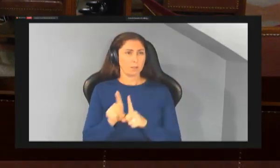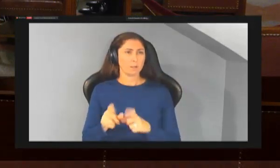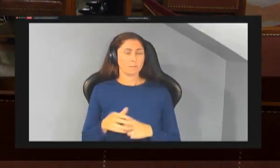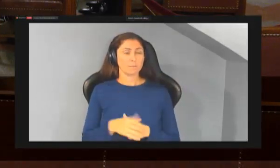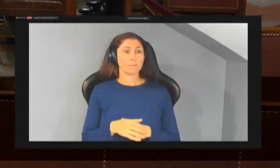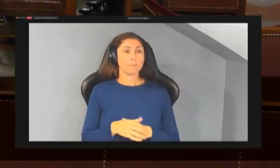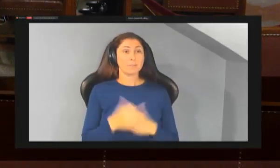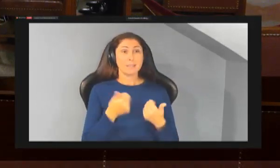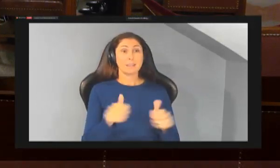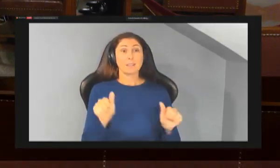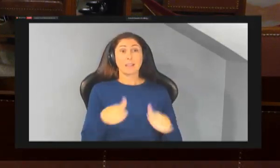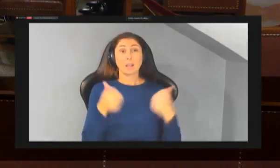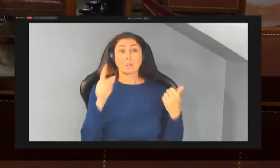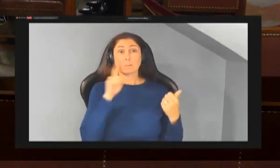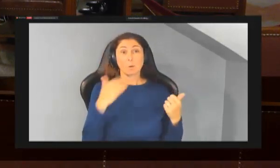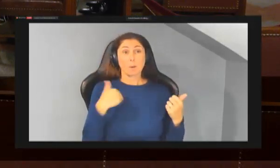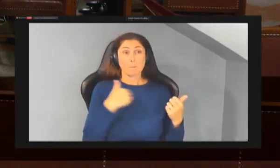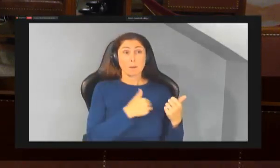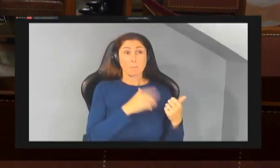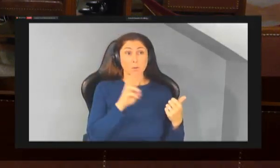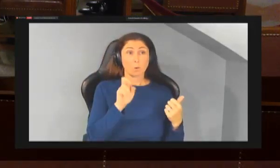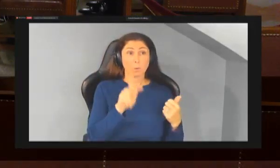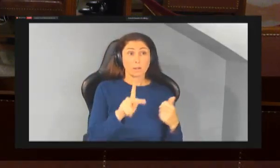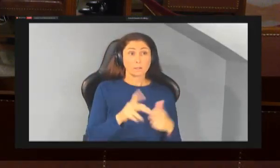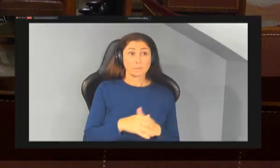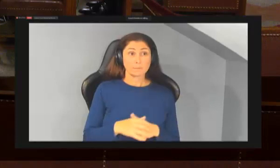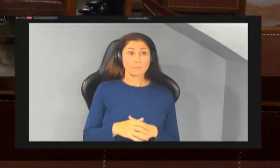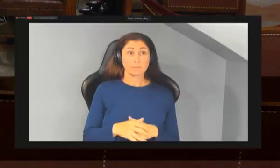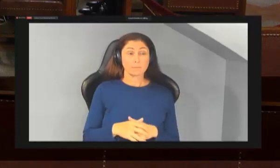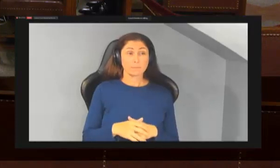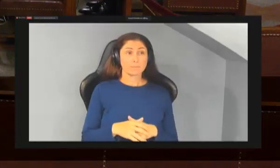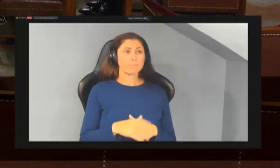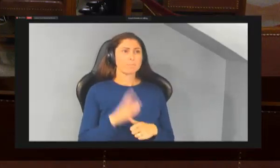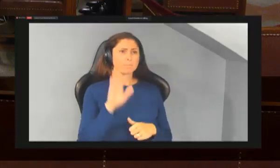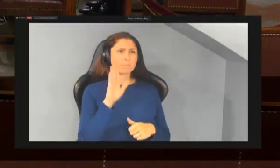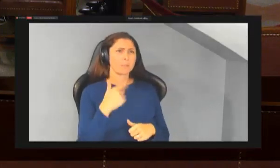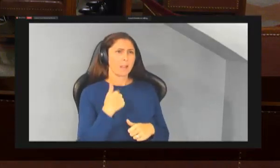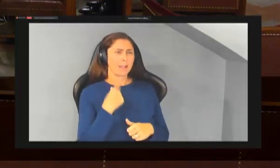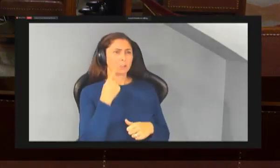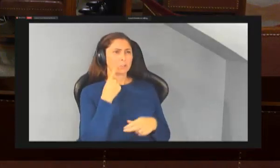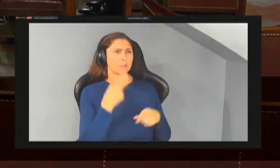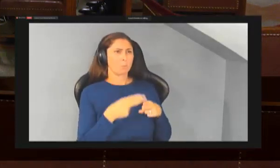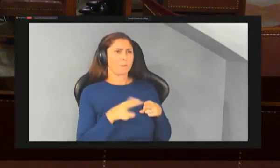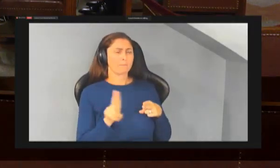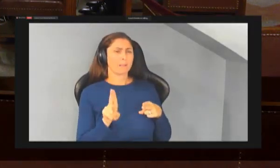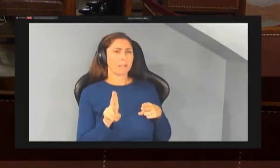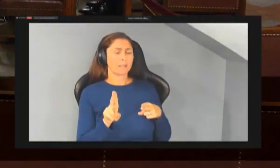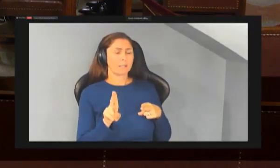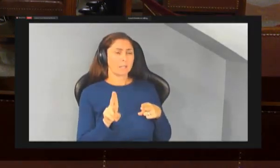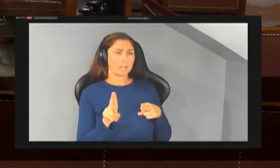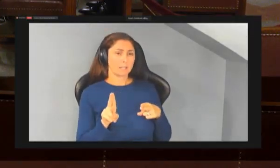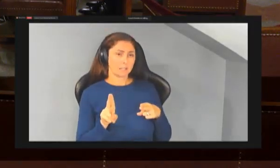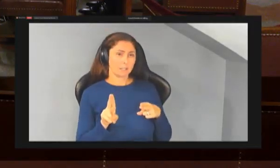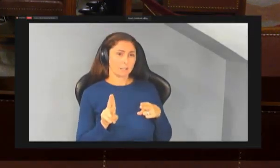Anything else from members? Councilman Warwick. Yes, please. I did just briefly want to